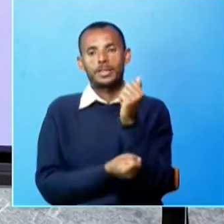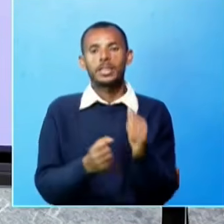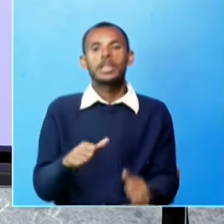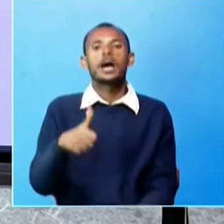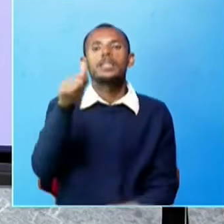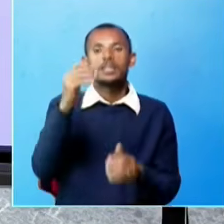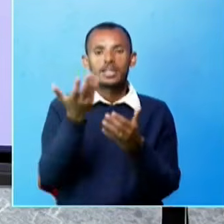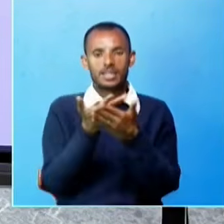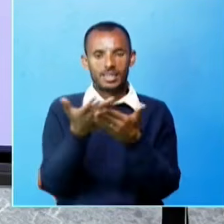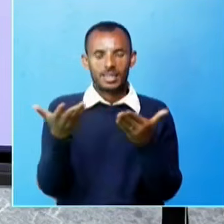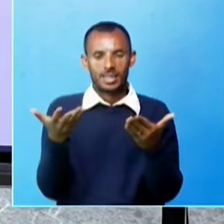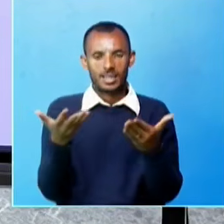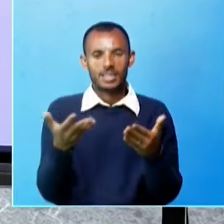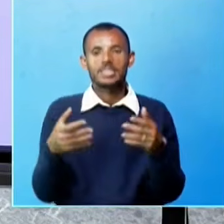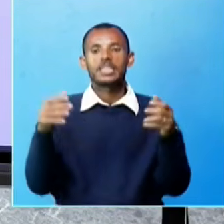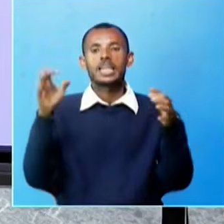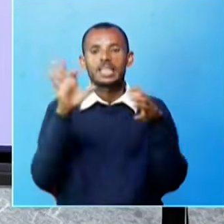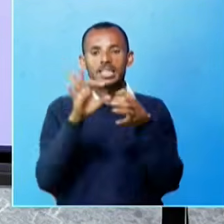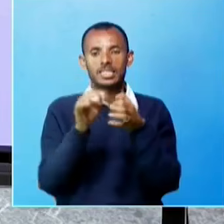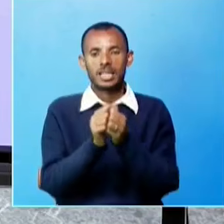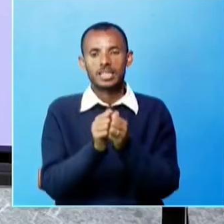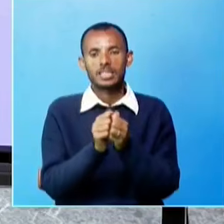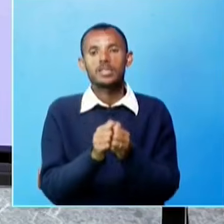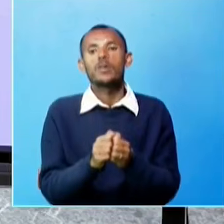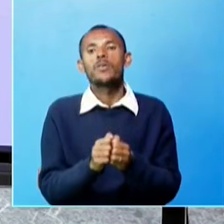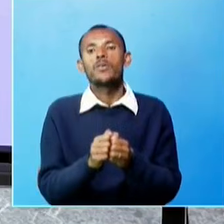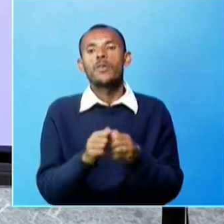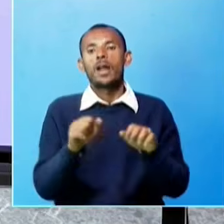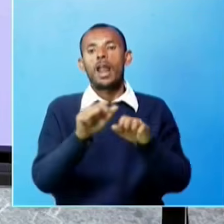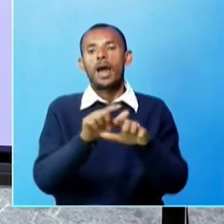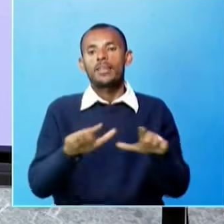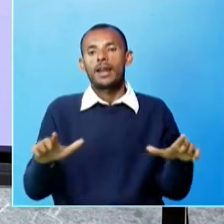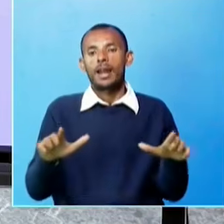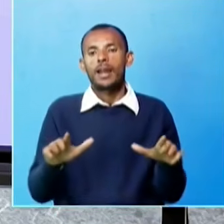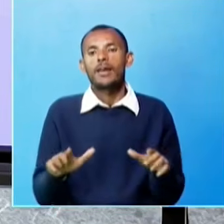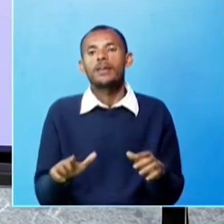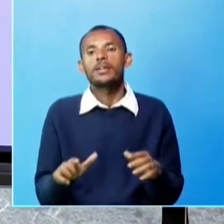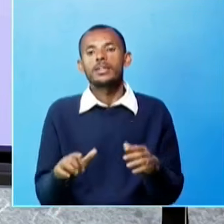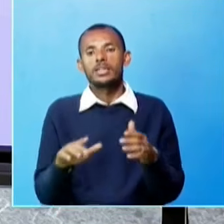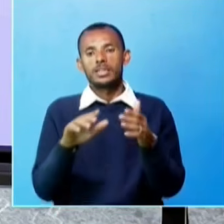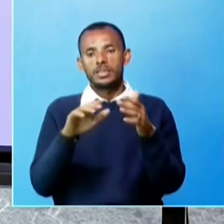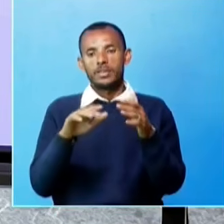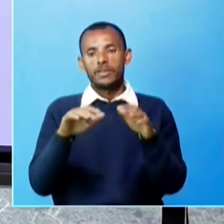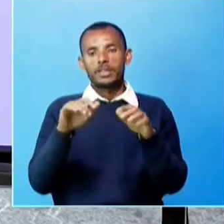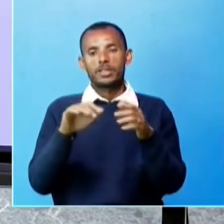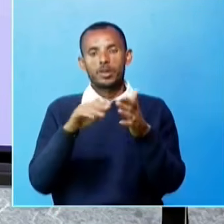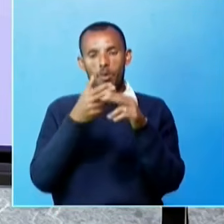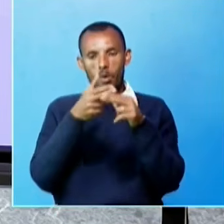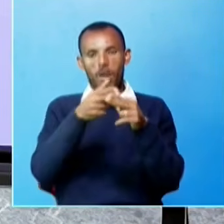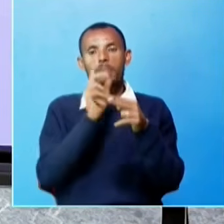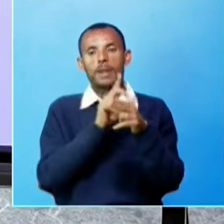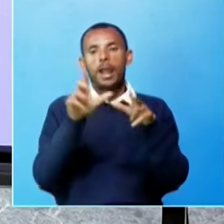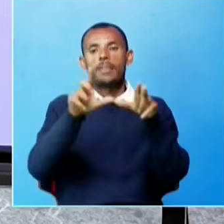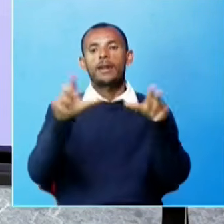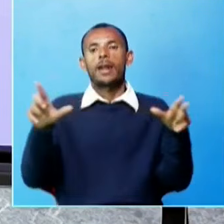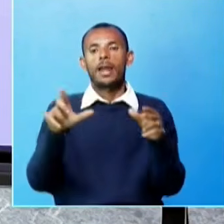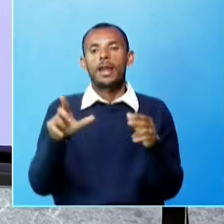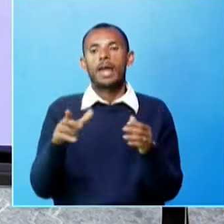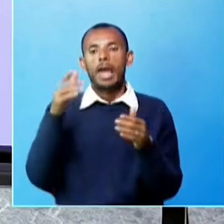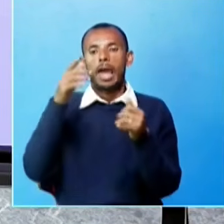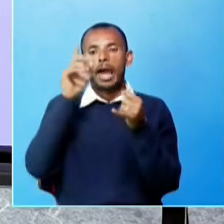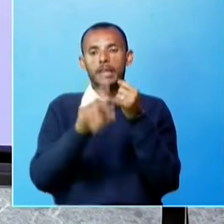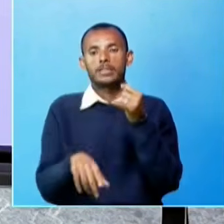is the intersection of the lateral faces is called lateral edge. Okay, what are lateral